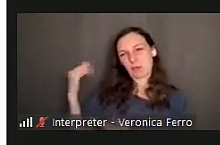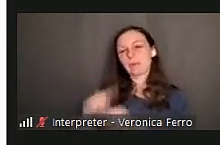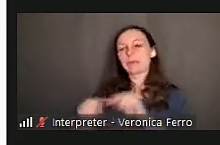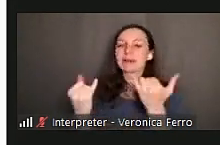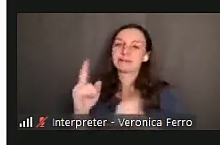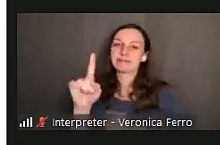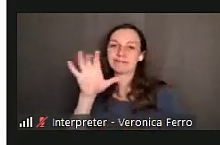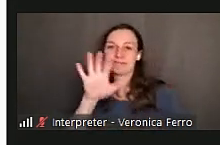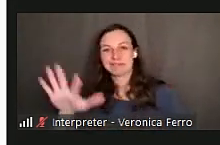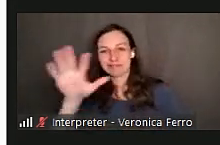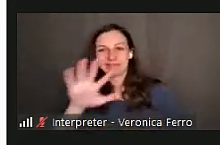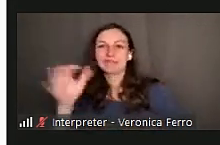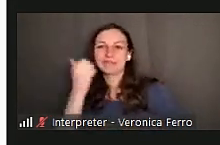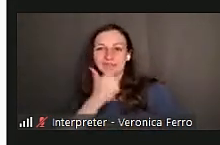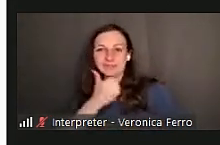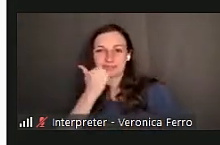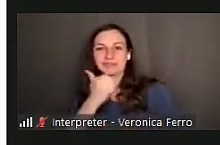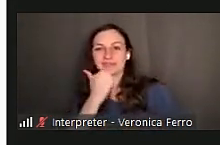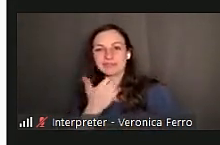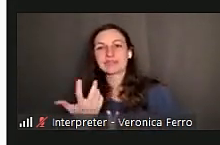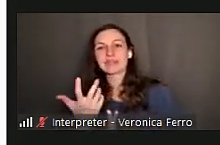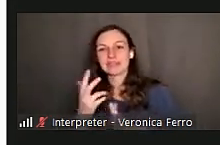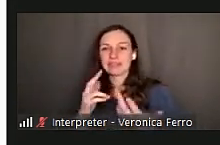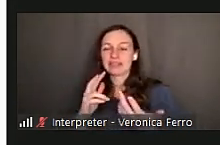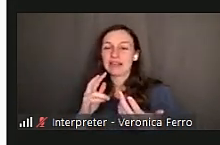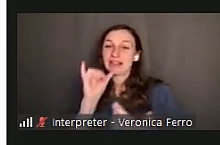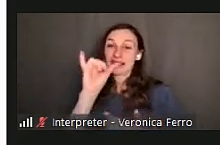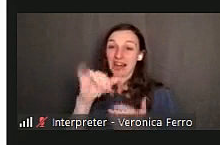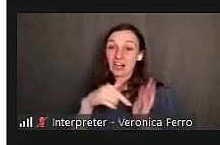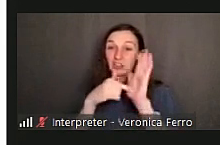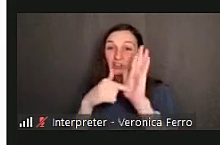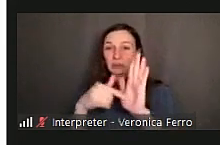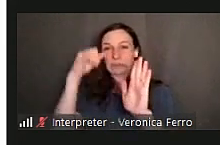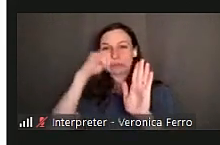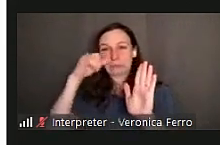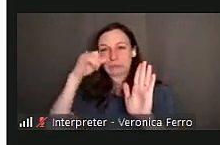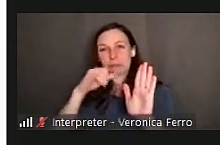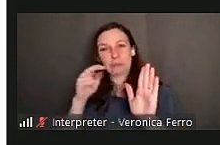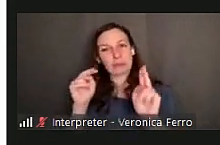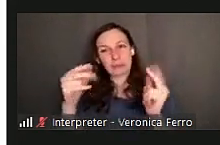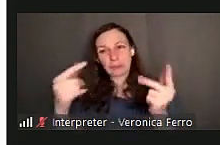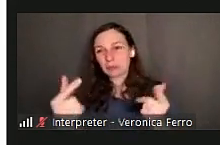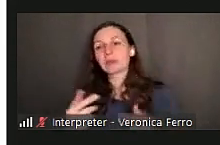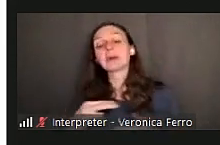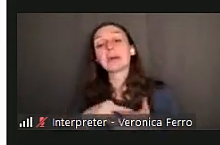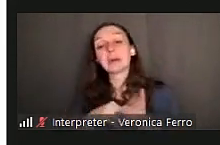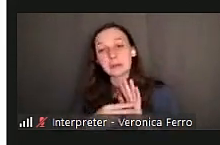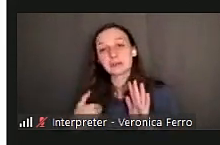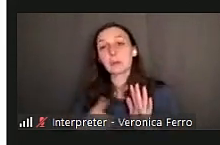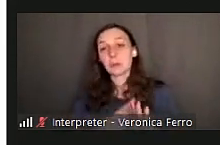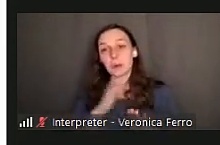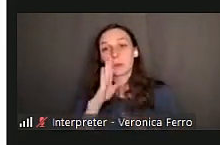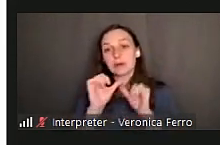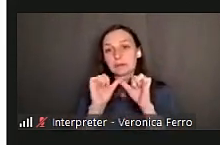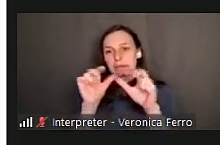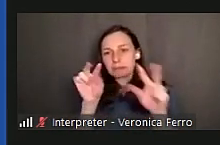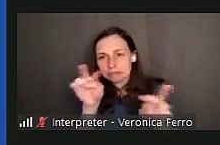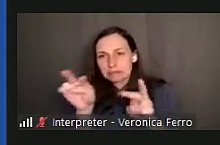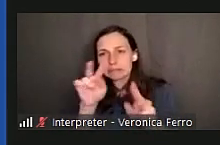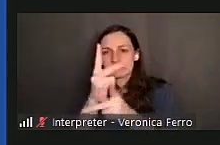leading indicator. Heading in the wrong direction, we will be keeping a careful eye on our hospitalizations as well. Next slide.